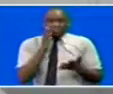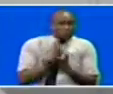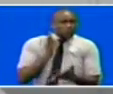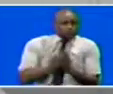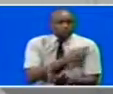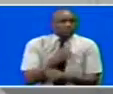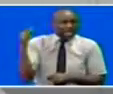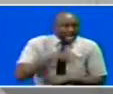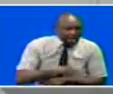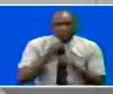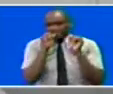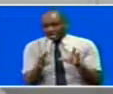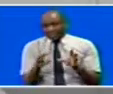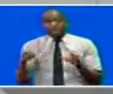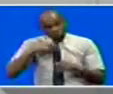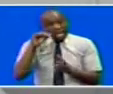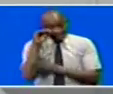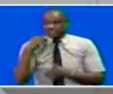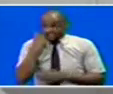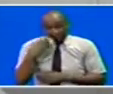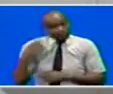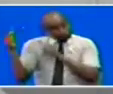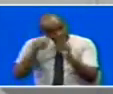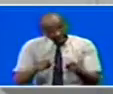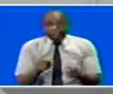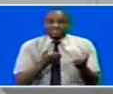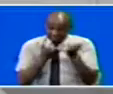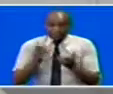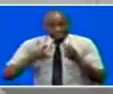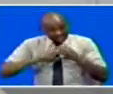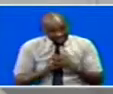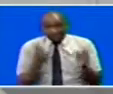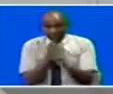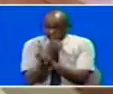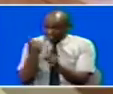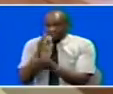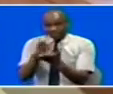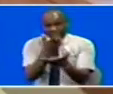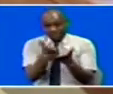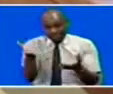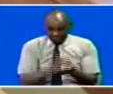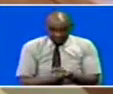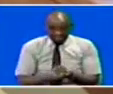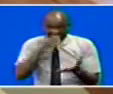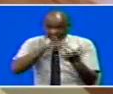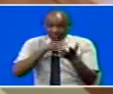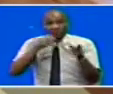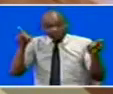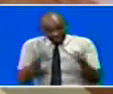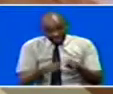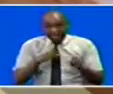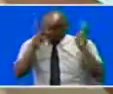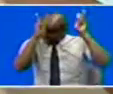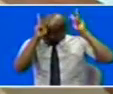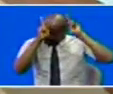the doctors are coming back to work. So we're asking the patients to come. Services have begun in all the different departments. The situation was the same at the